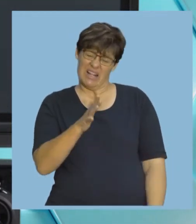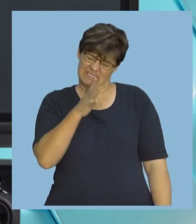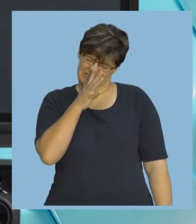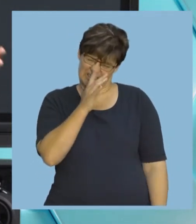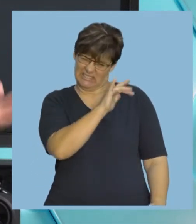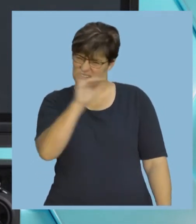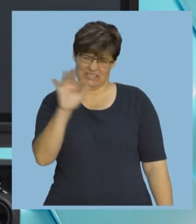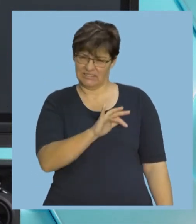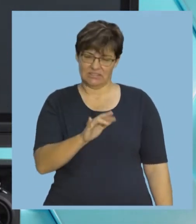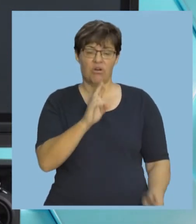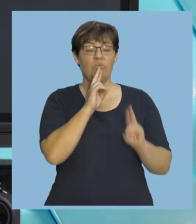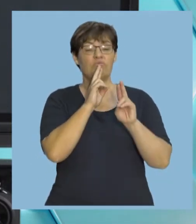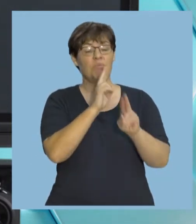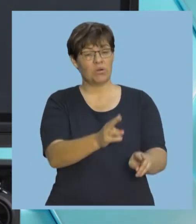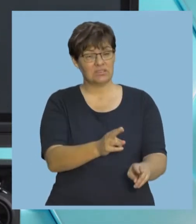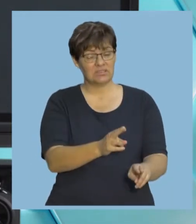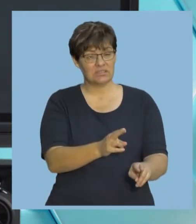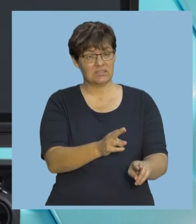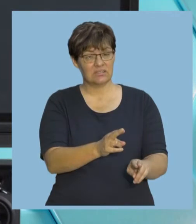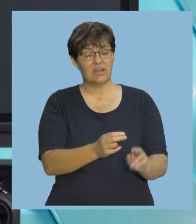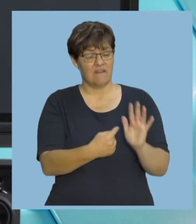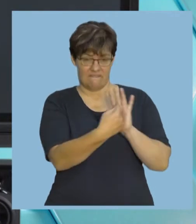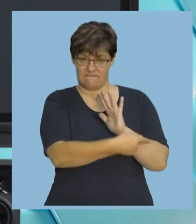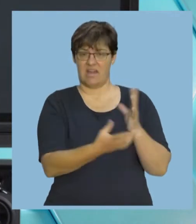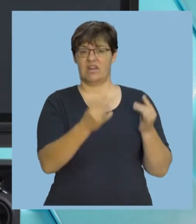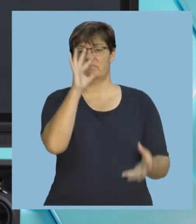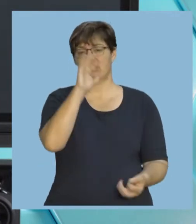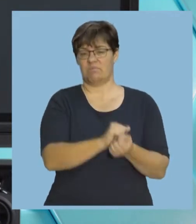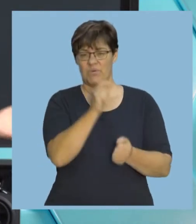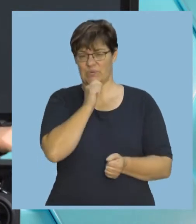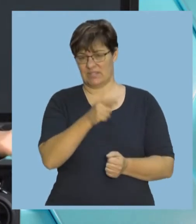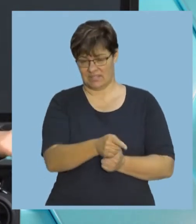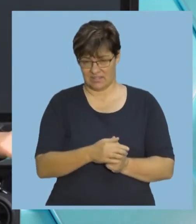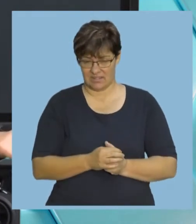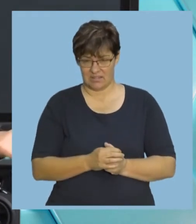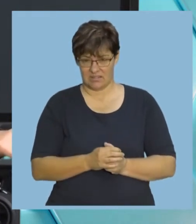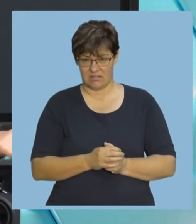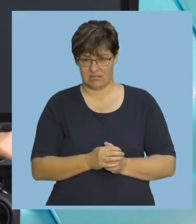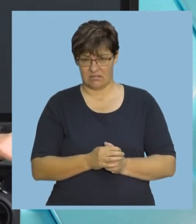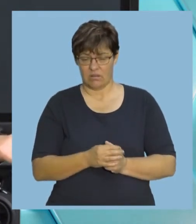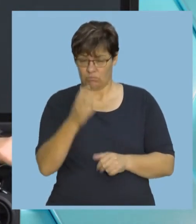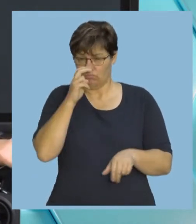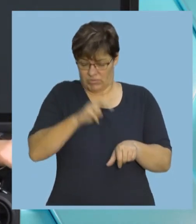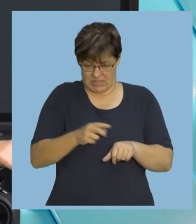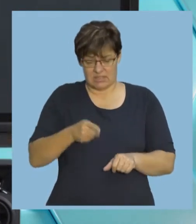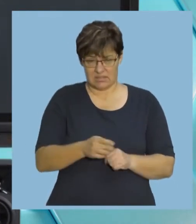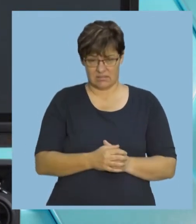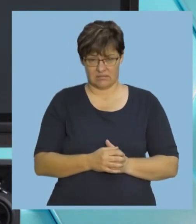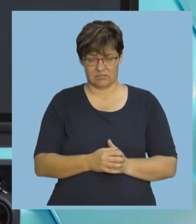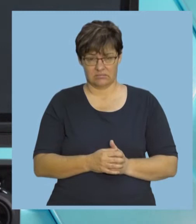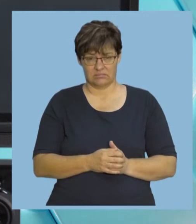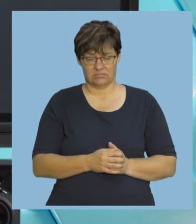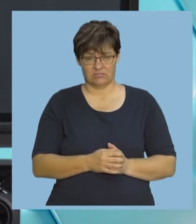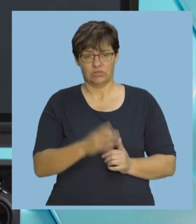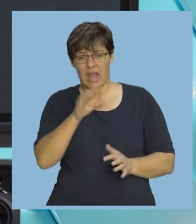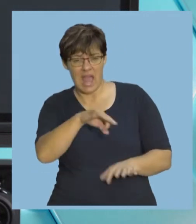with 10,000 of data. You want to write a report, right, giving 5-number summary. Okay. That's what we